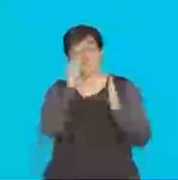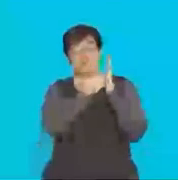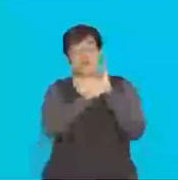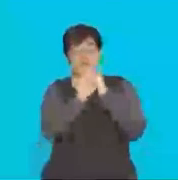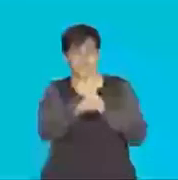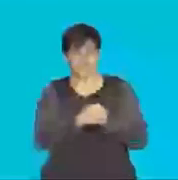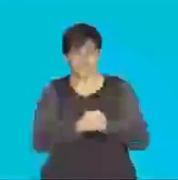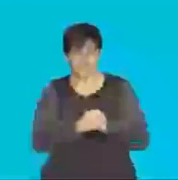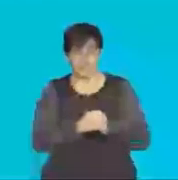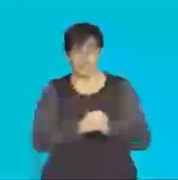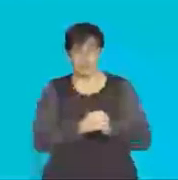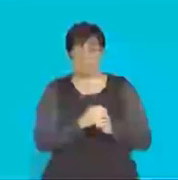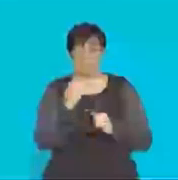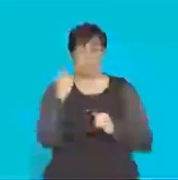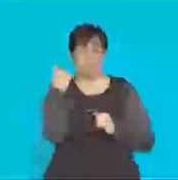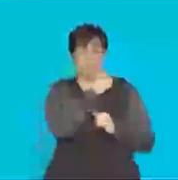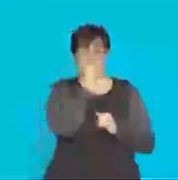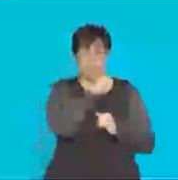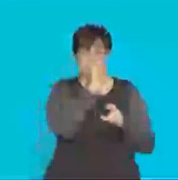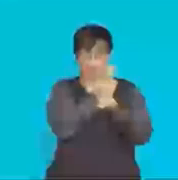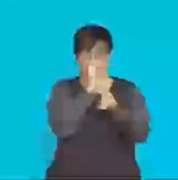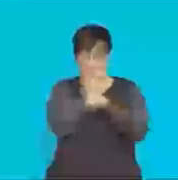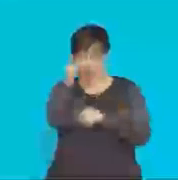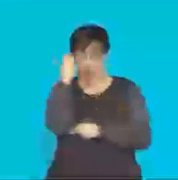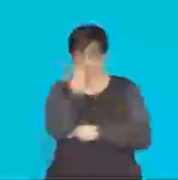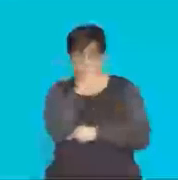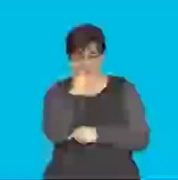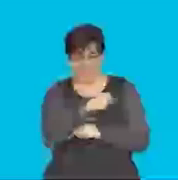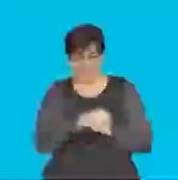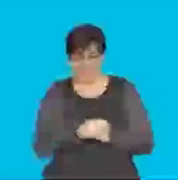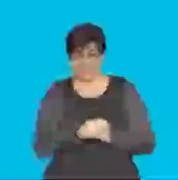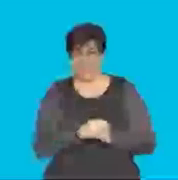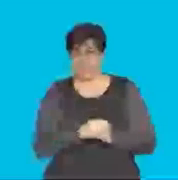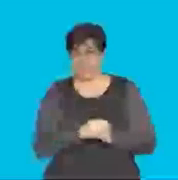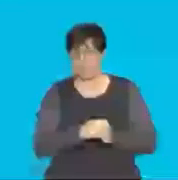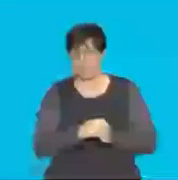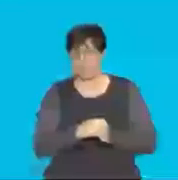it's a white mare. So I'm just going to write that down so that a white mare